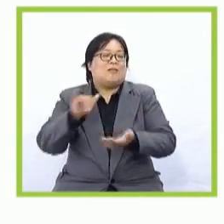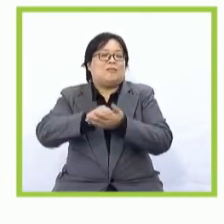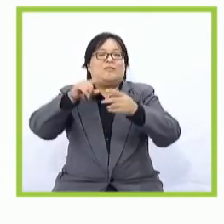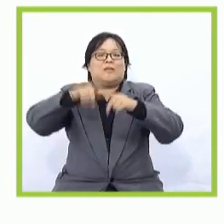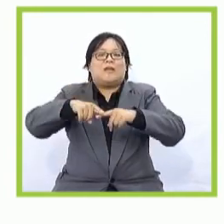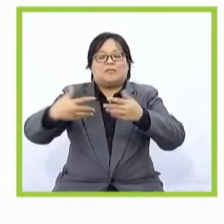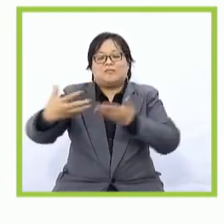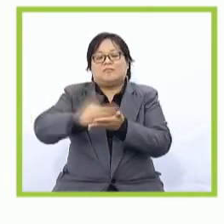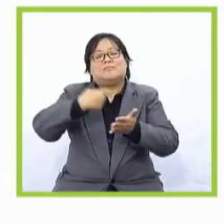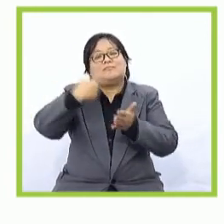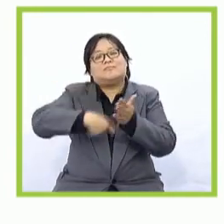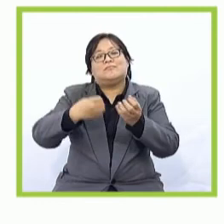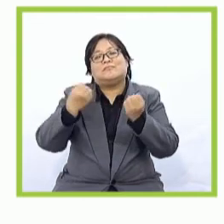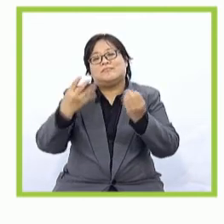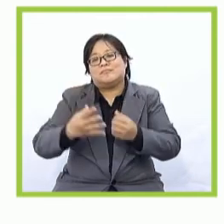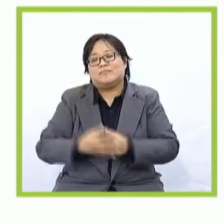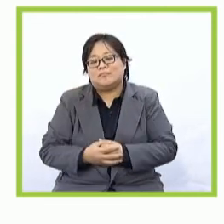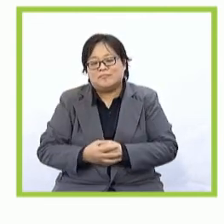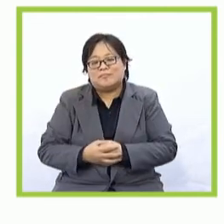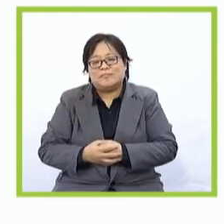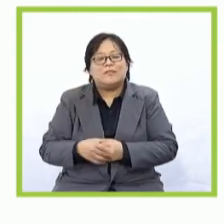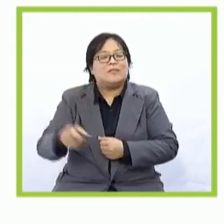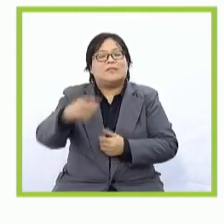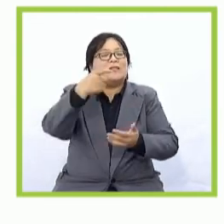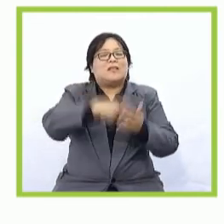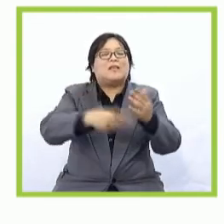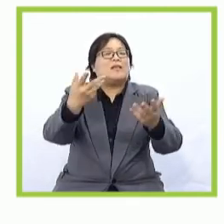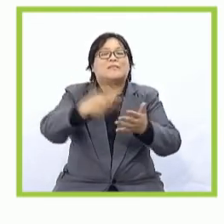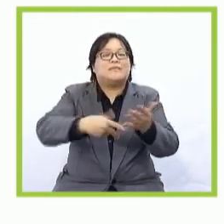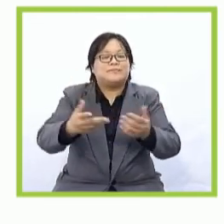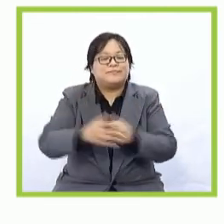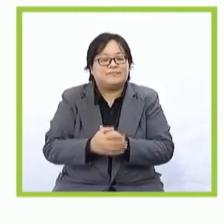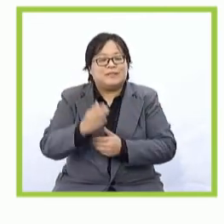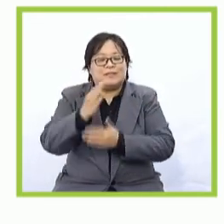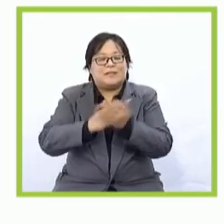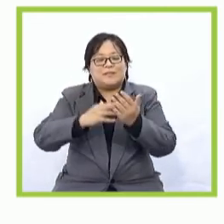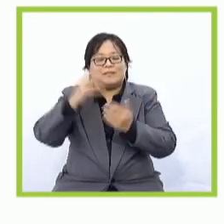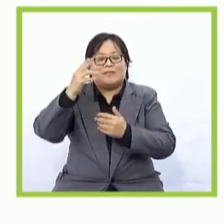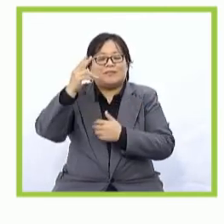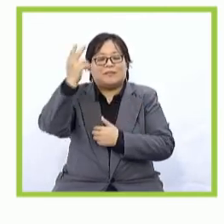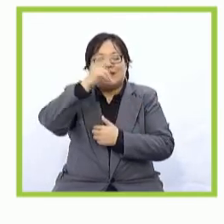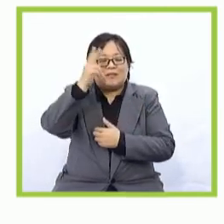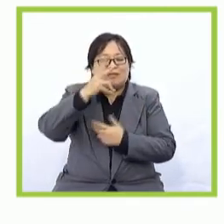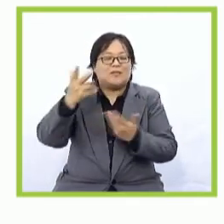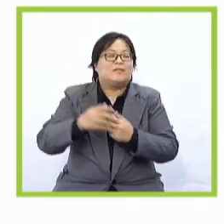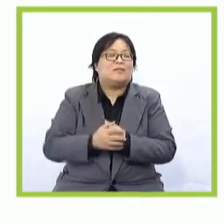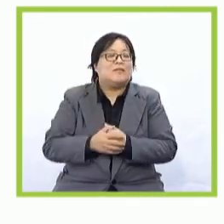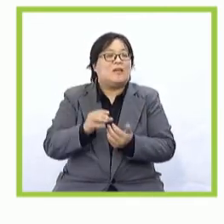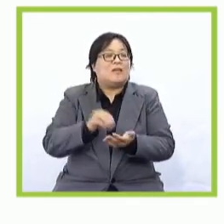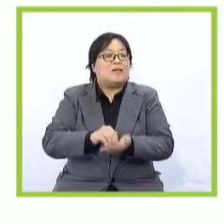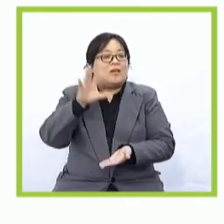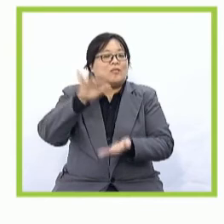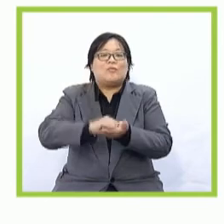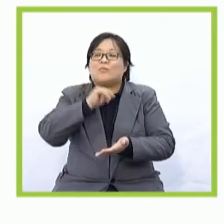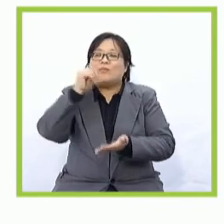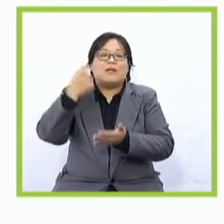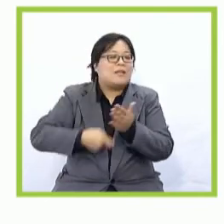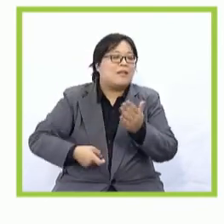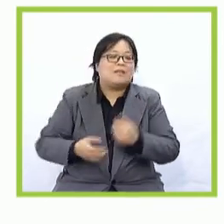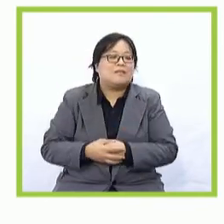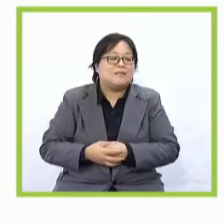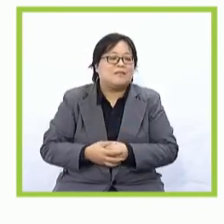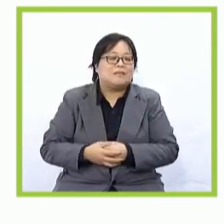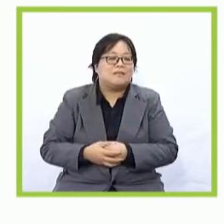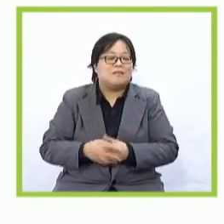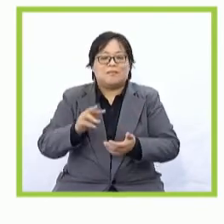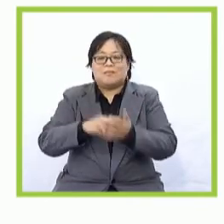taxes and what you tax. And in most countries of the world, wealth is not taxed at all.